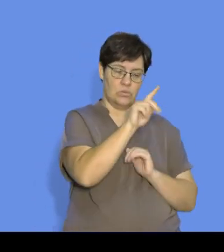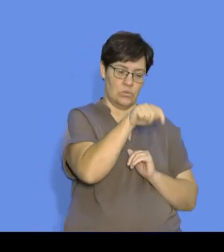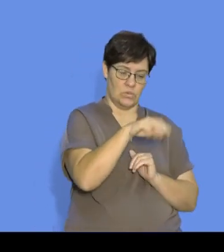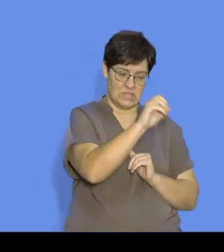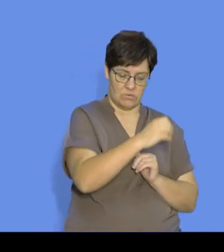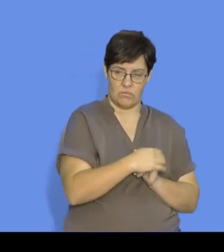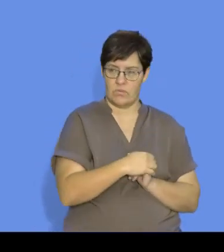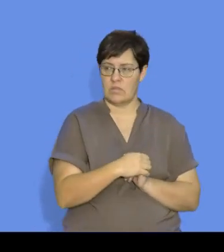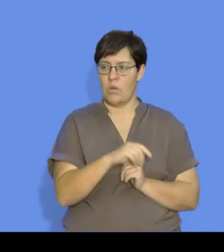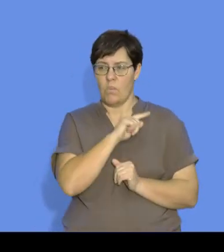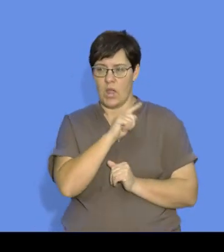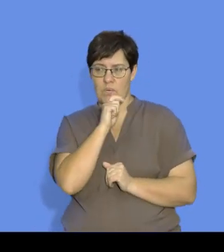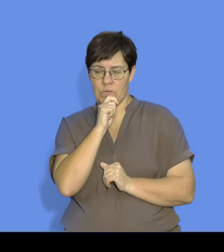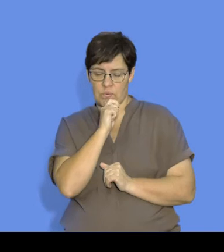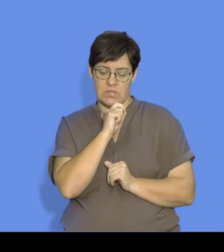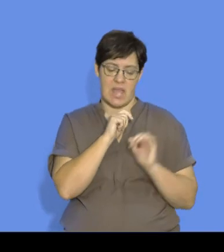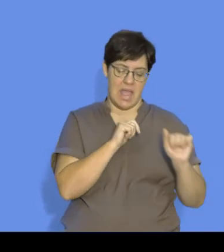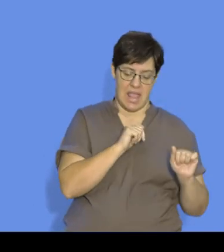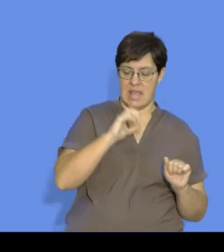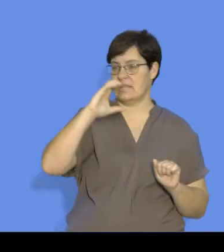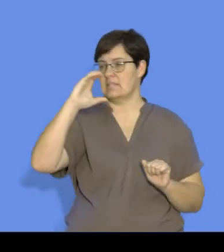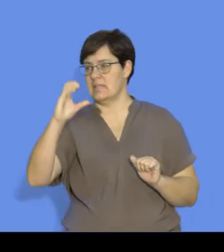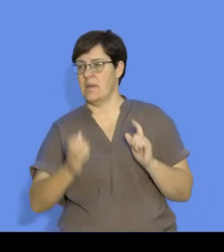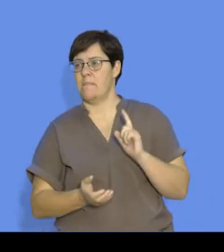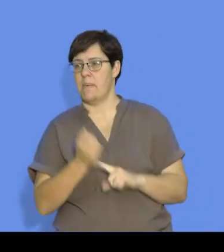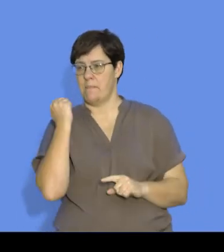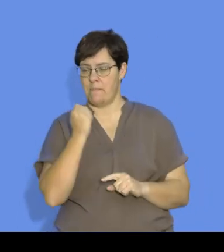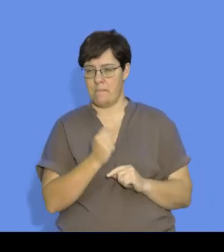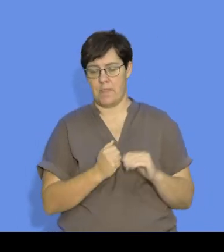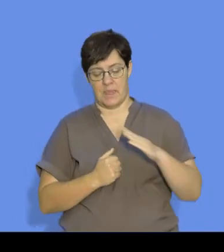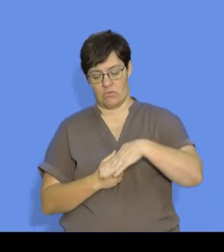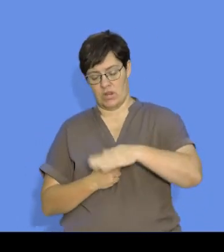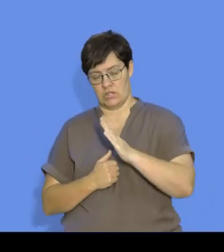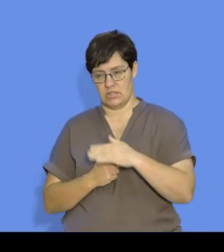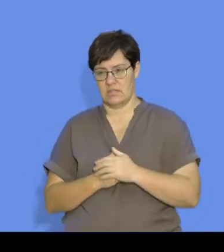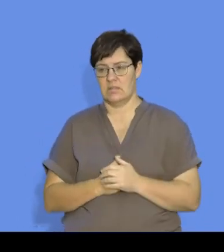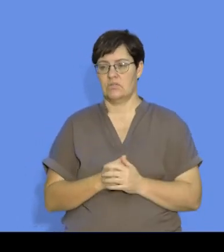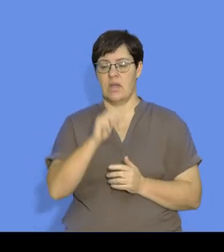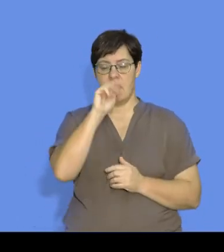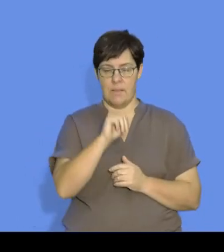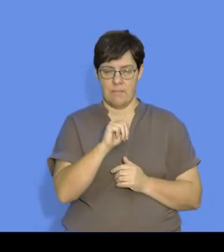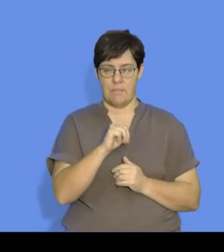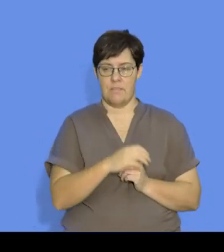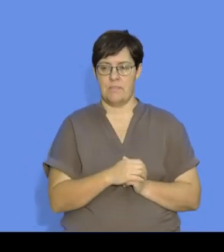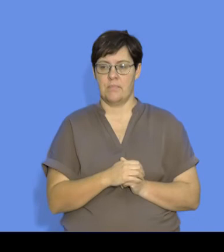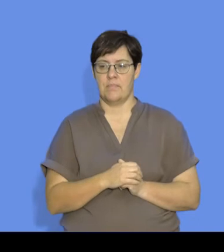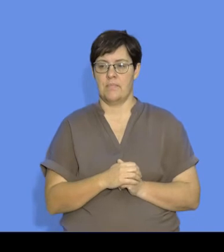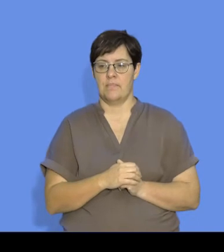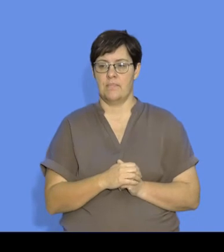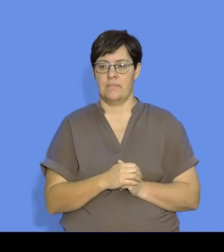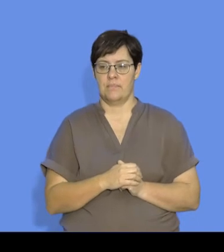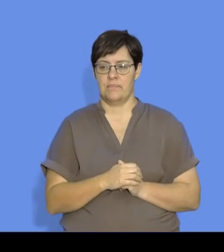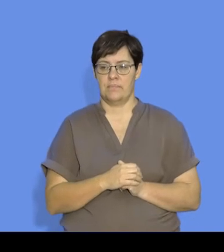minus 2 and 0, because I'm going to use a and c to find the gradient. So I will say m of